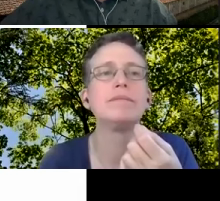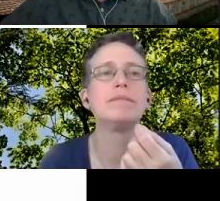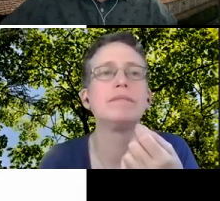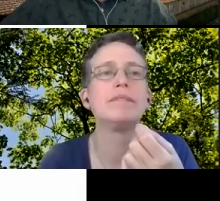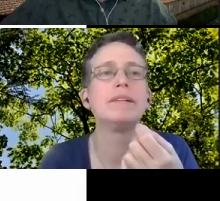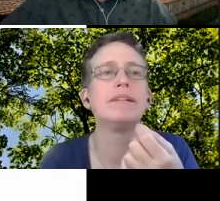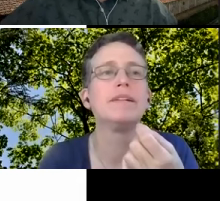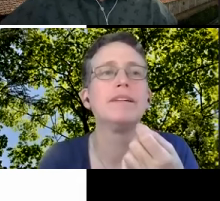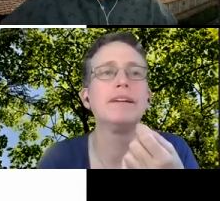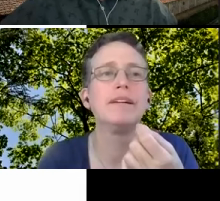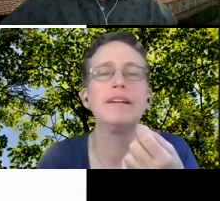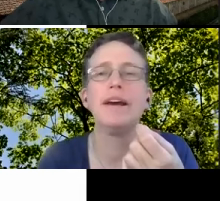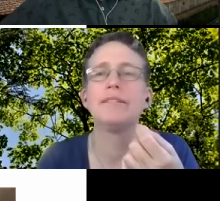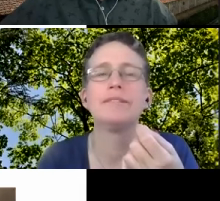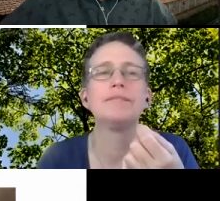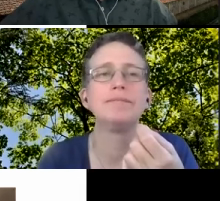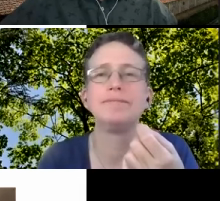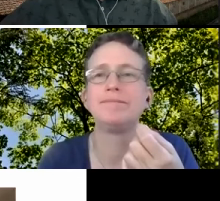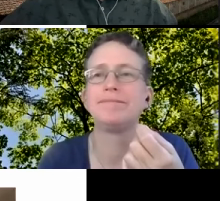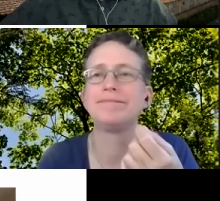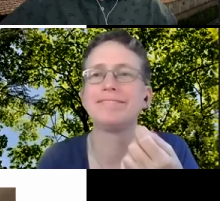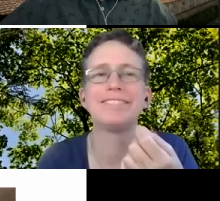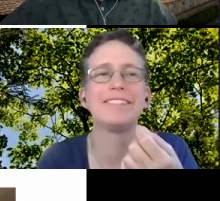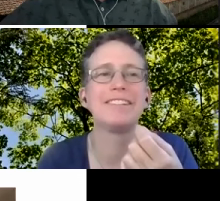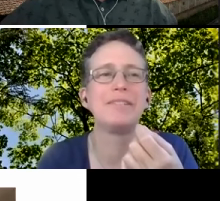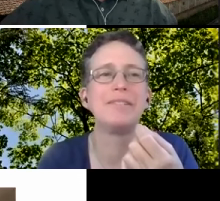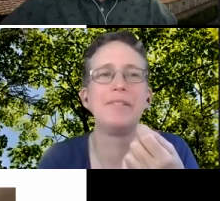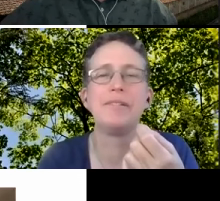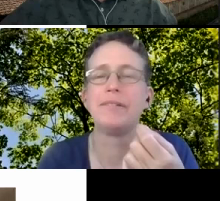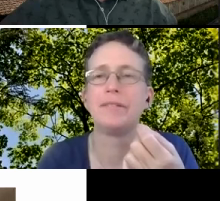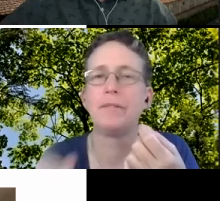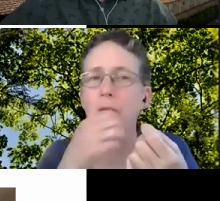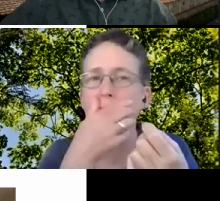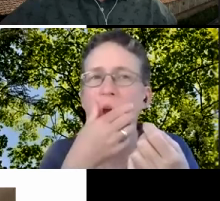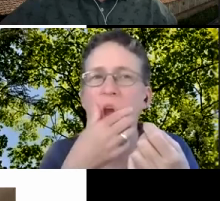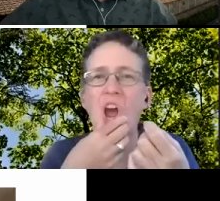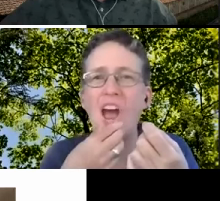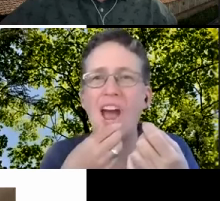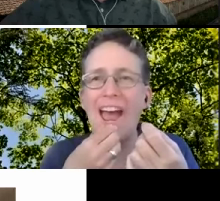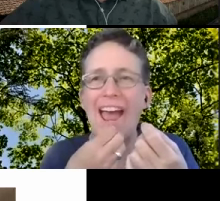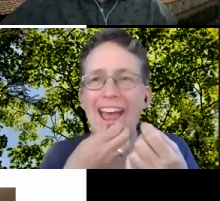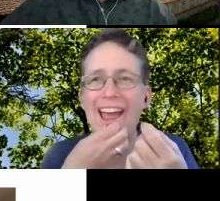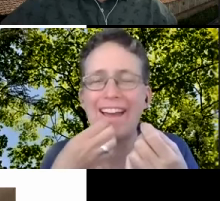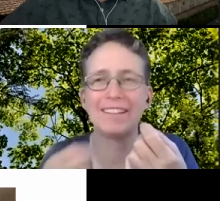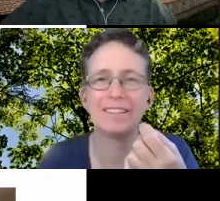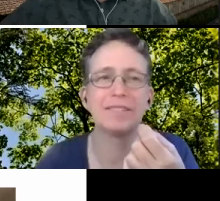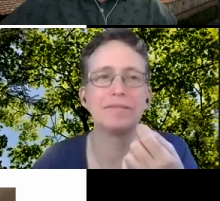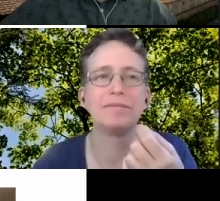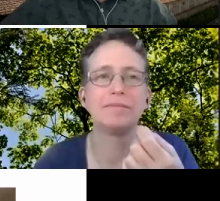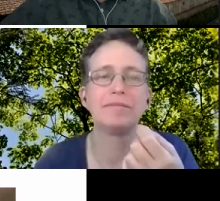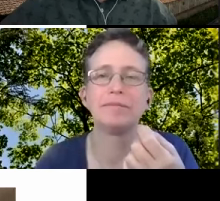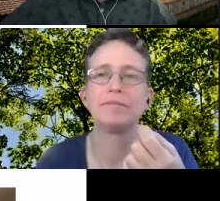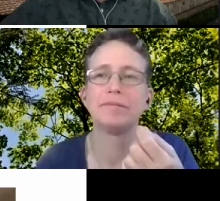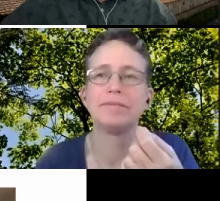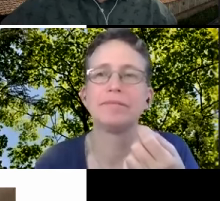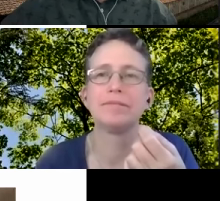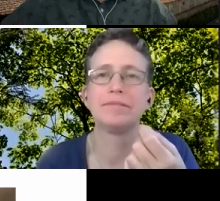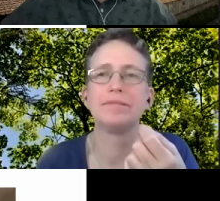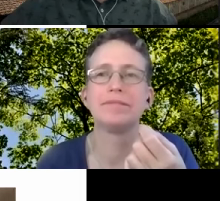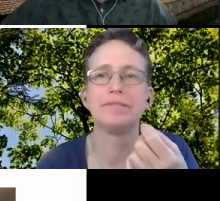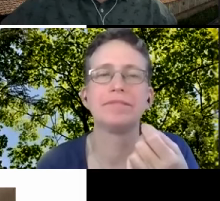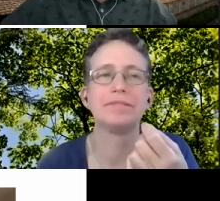evolutionary change and Yeah. I know that, like you said, it's kind of a newish field of urban ecology, how cities have led